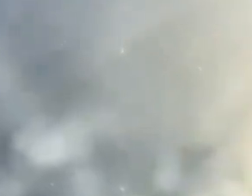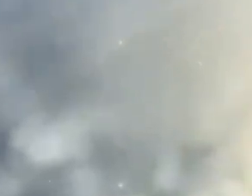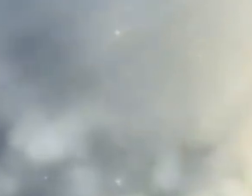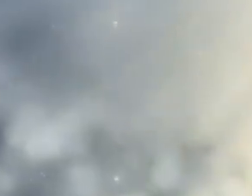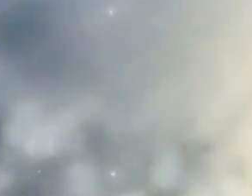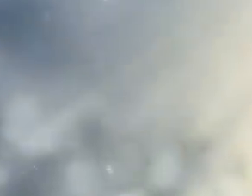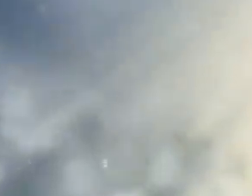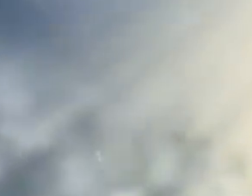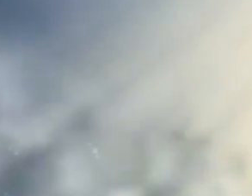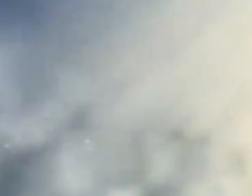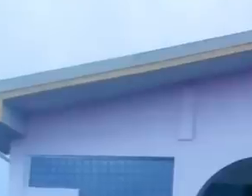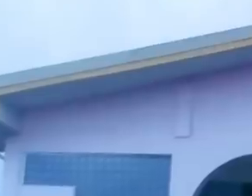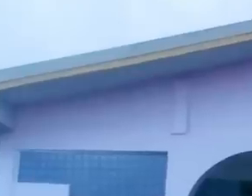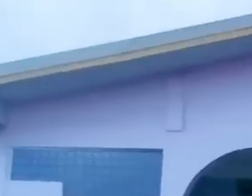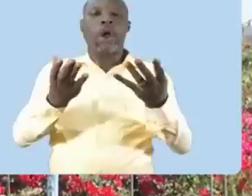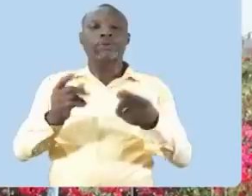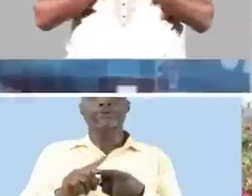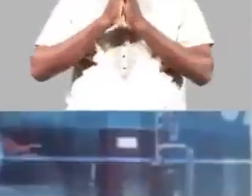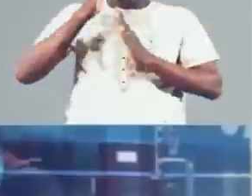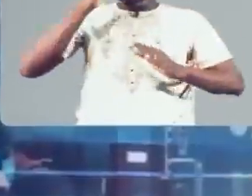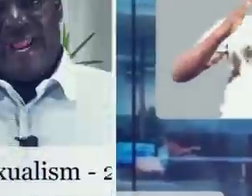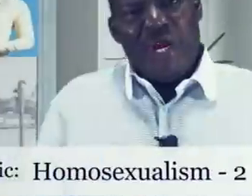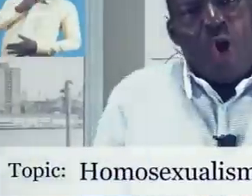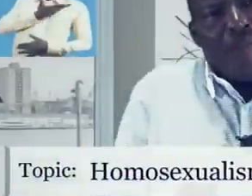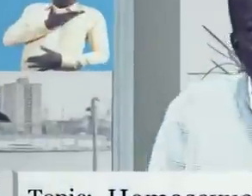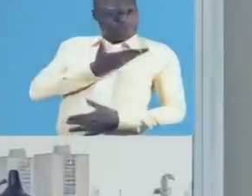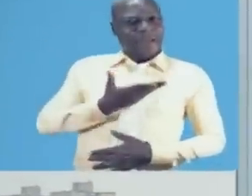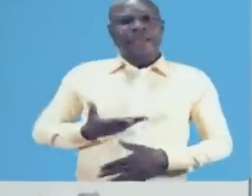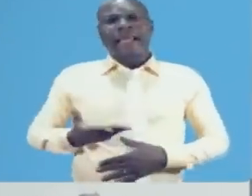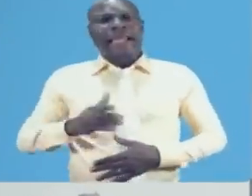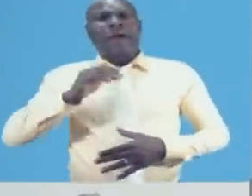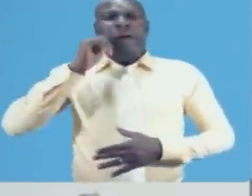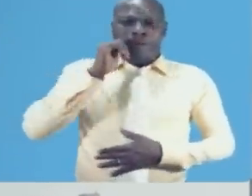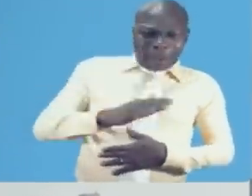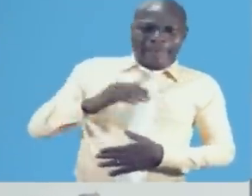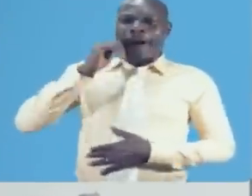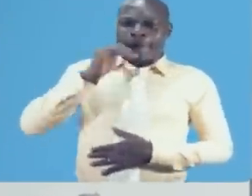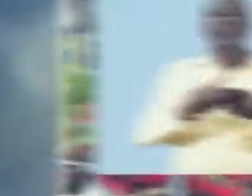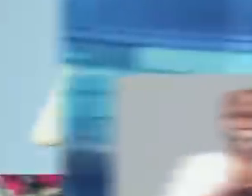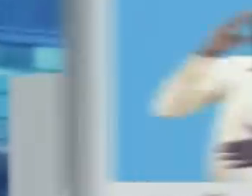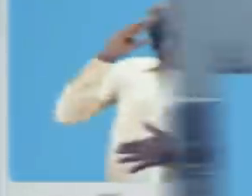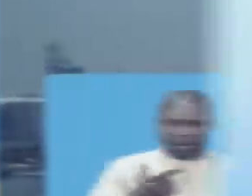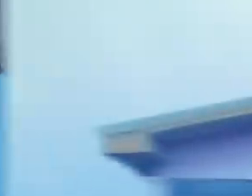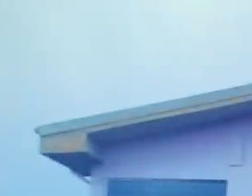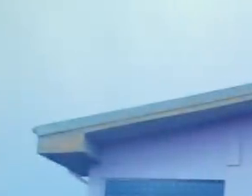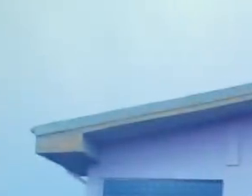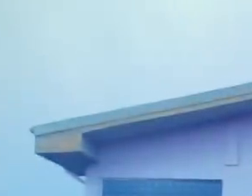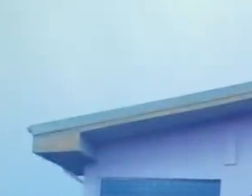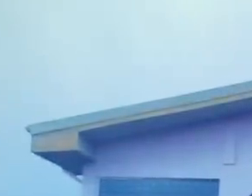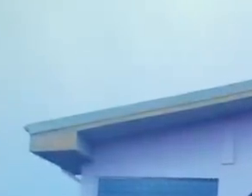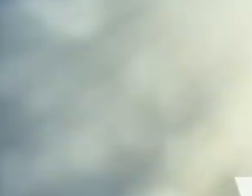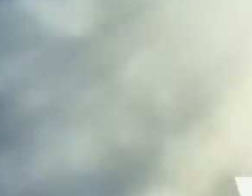He tint his skies with heavenly hue and framed the worlds with his